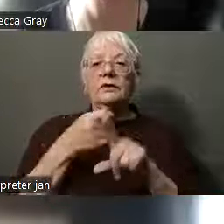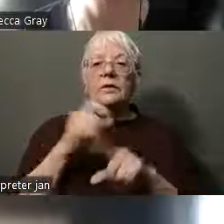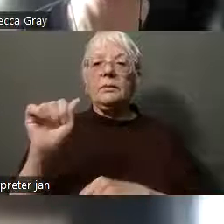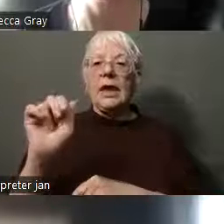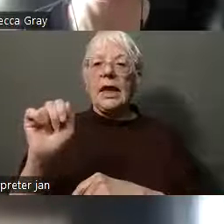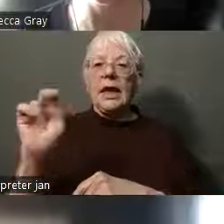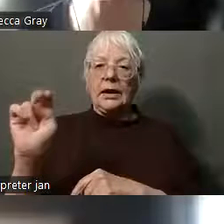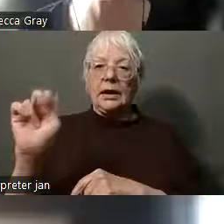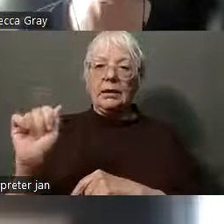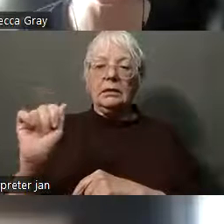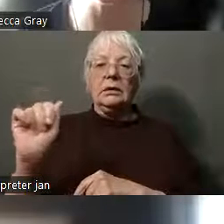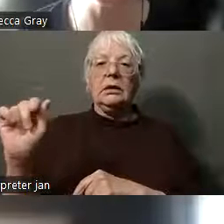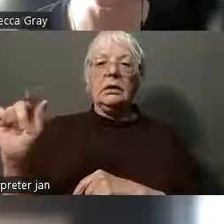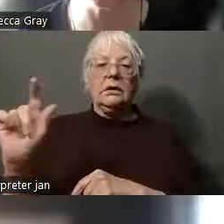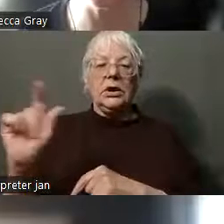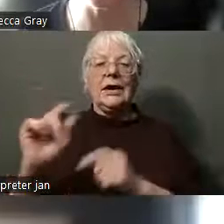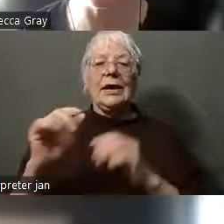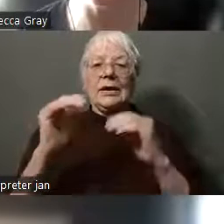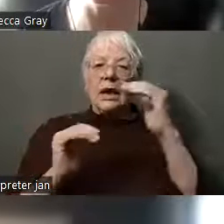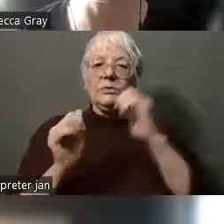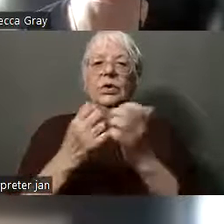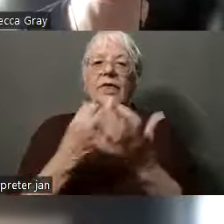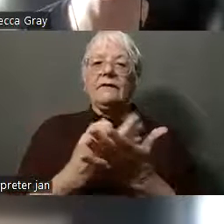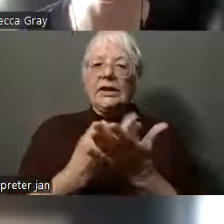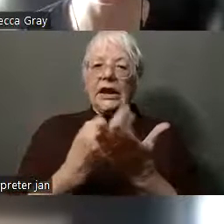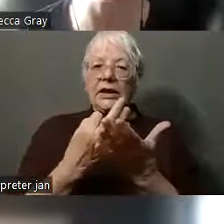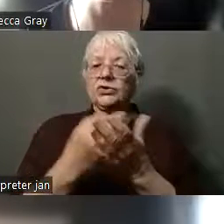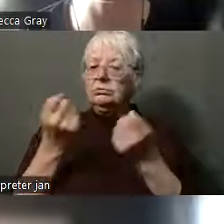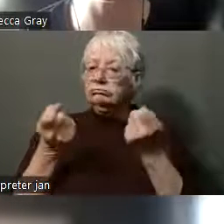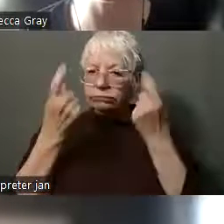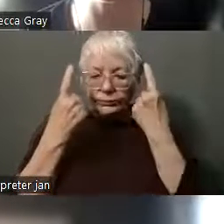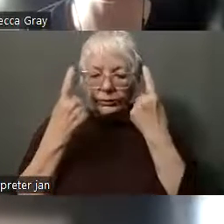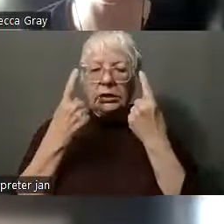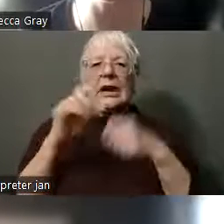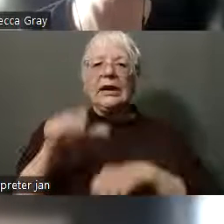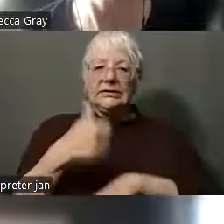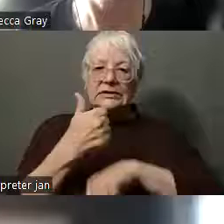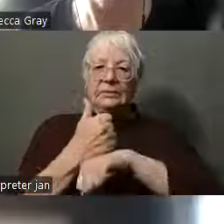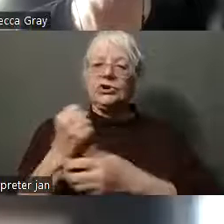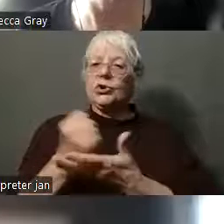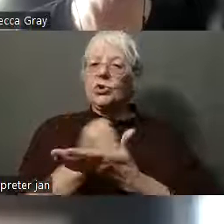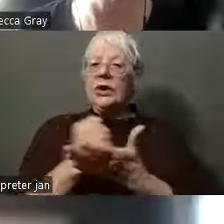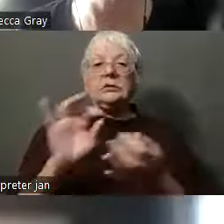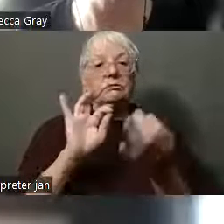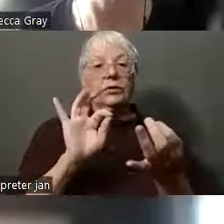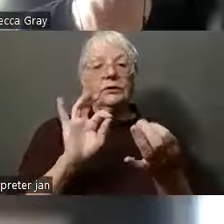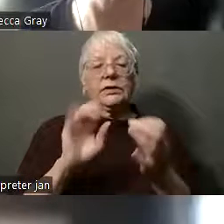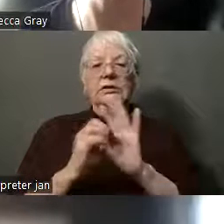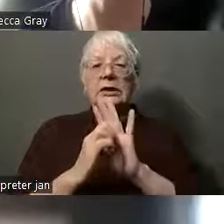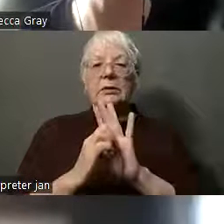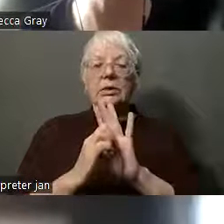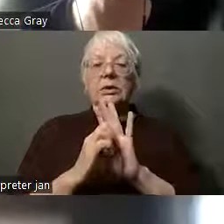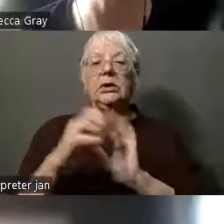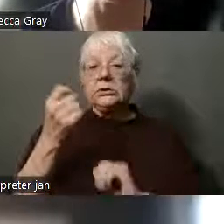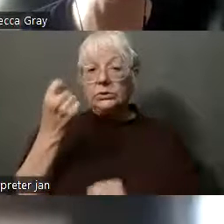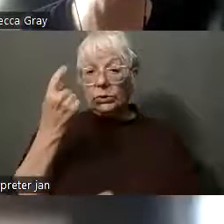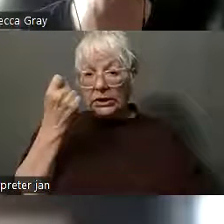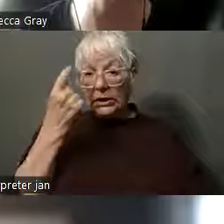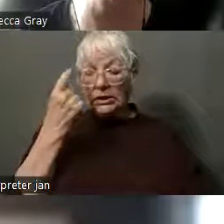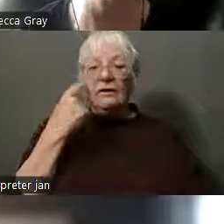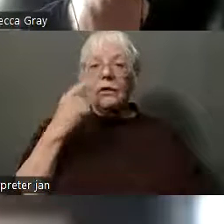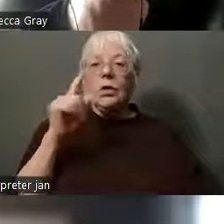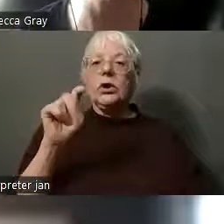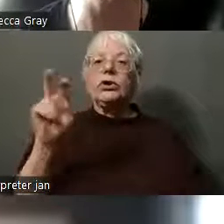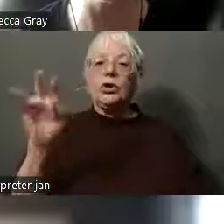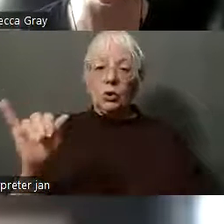Littleford. Gaps with financial literacy, establishing credit is a perfect example. So again, so for Tony